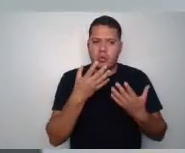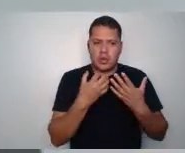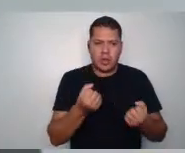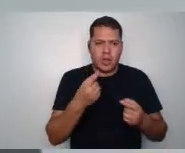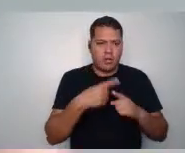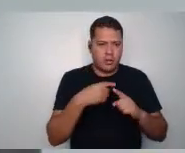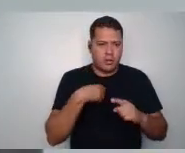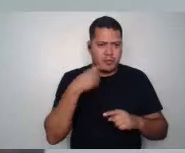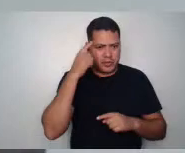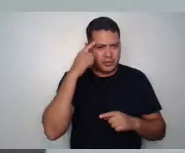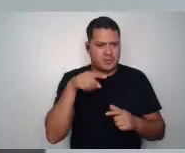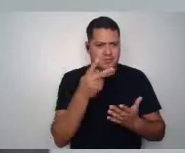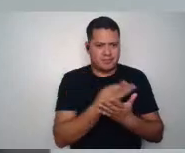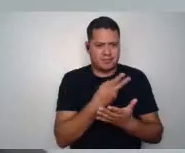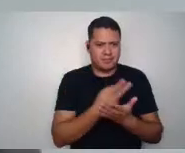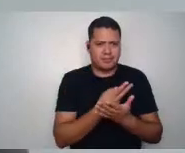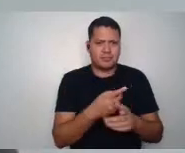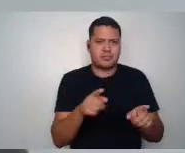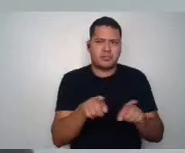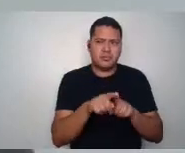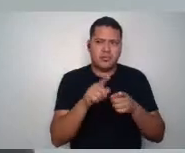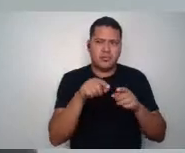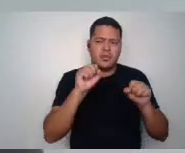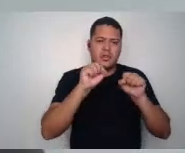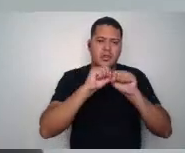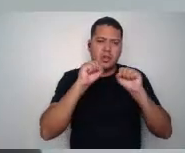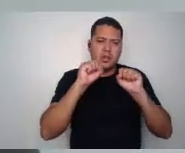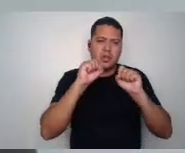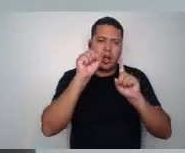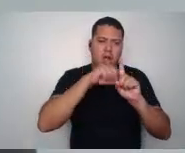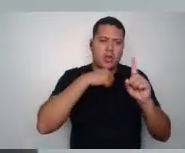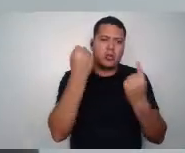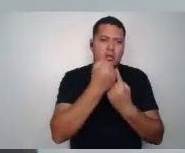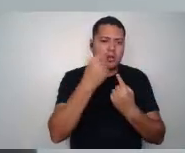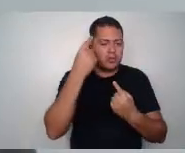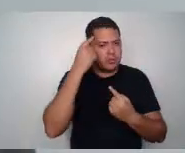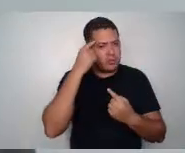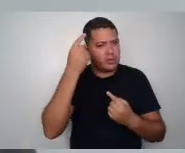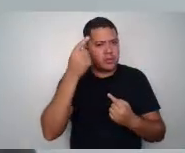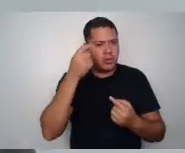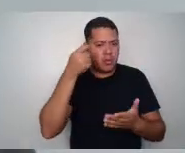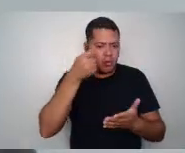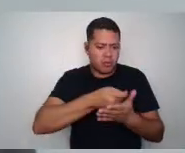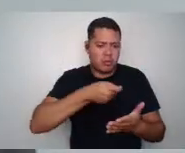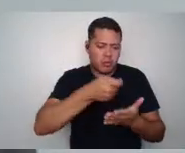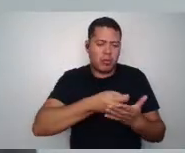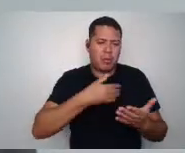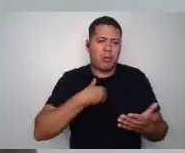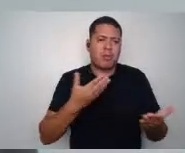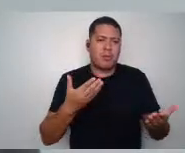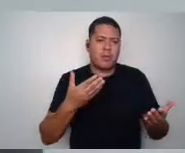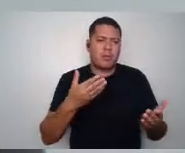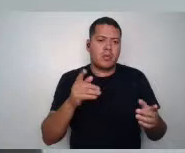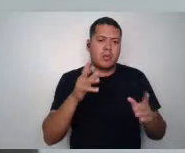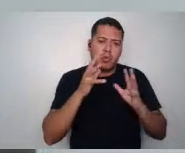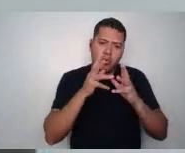to say this before because I considered it wrong, because society always imposed this to